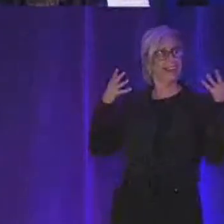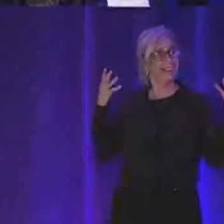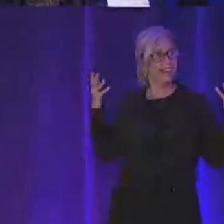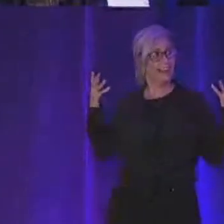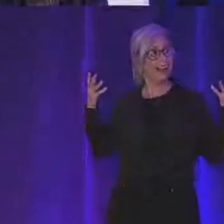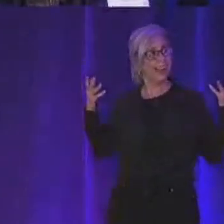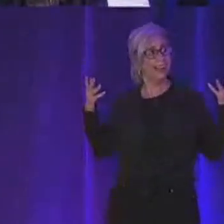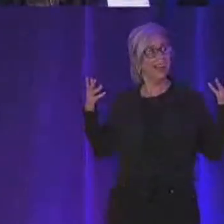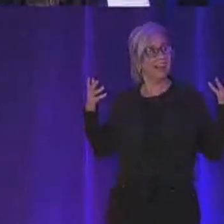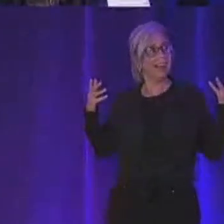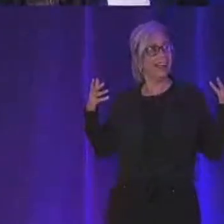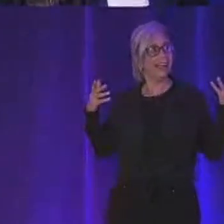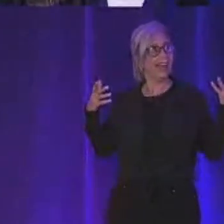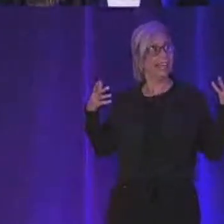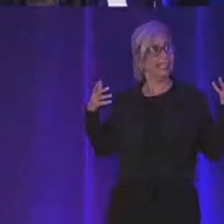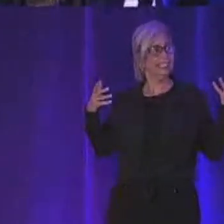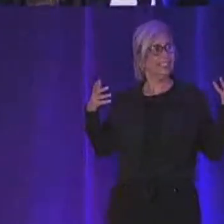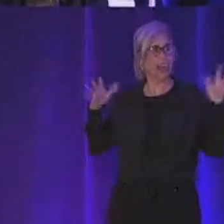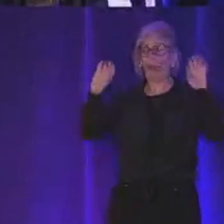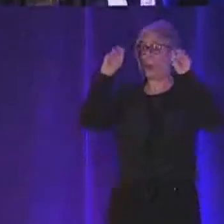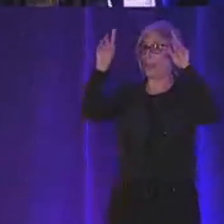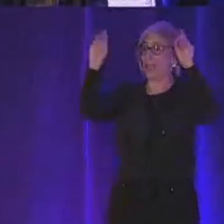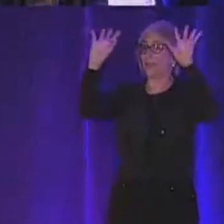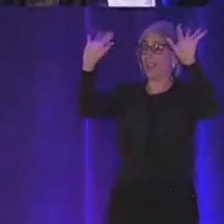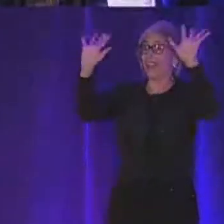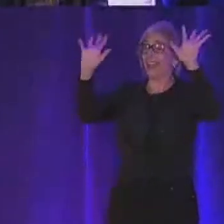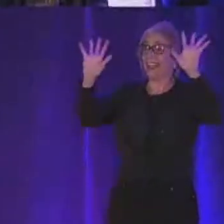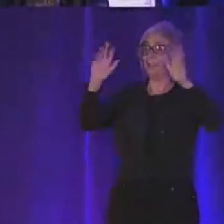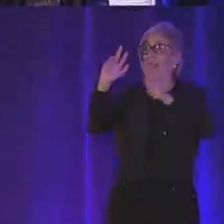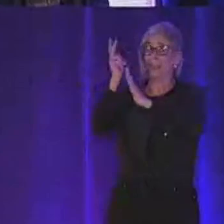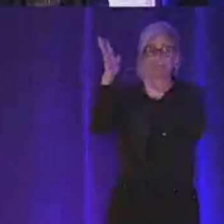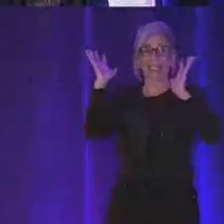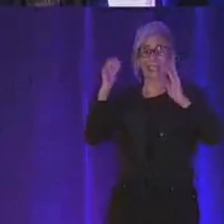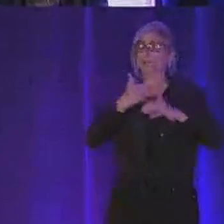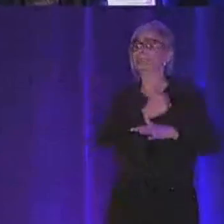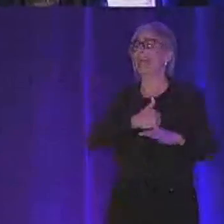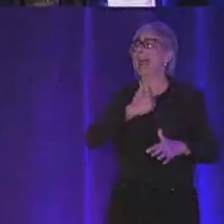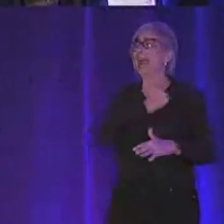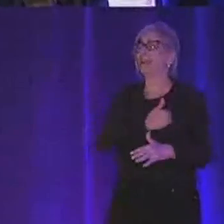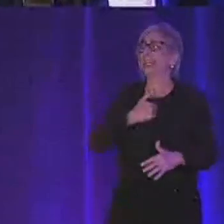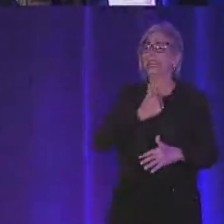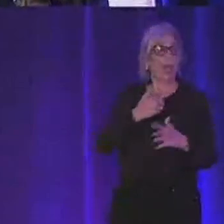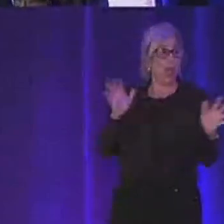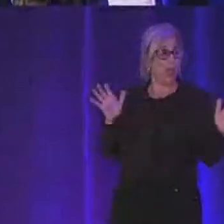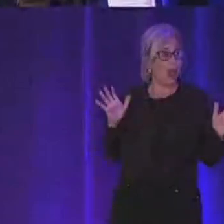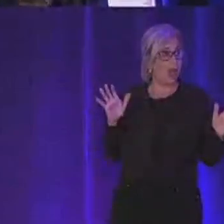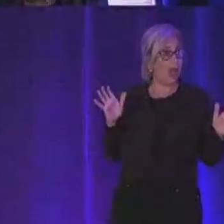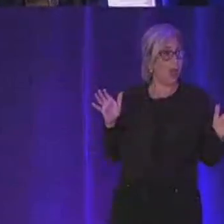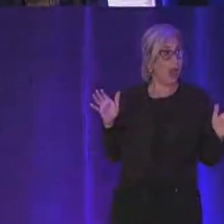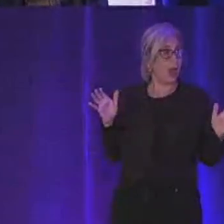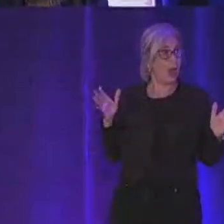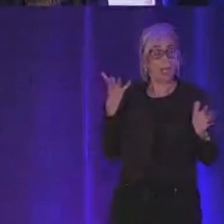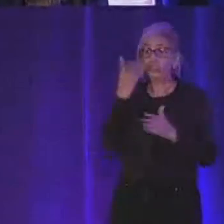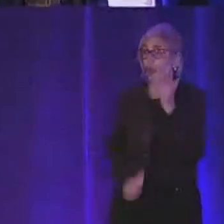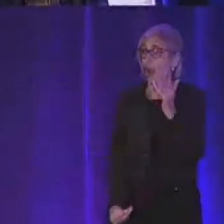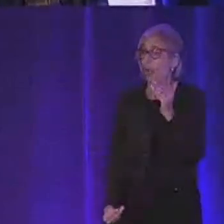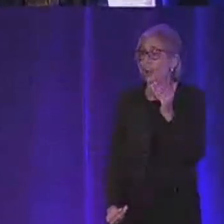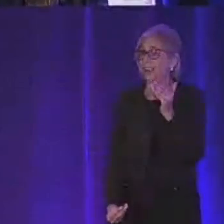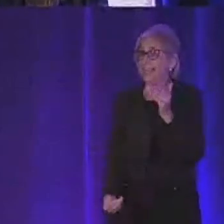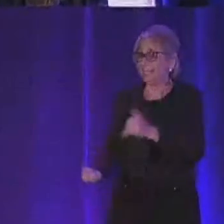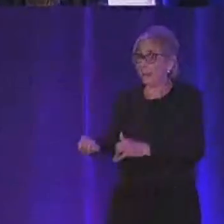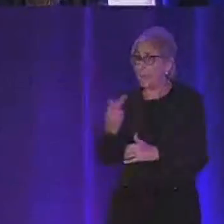Come on. Okay. It's been 3 seconds. I'm sorry, y'all. I'm gonna have to do. Oh, and it's